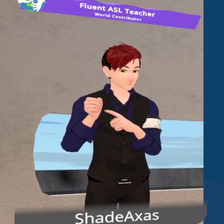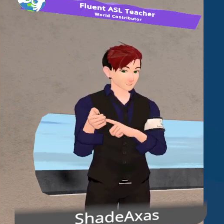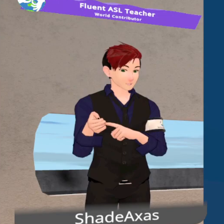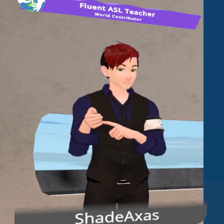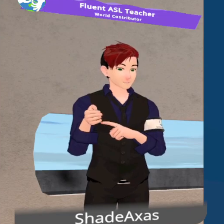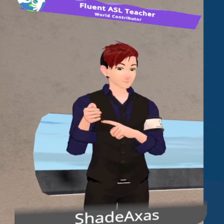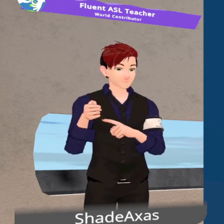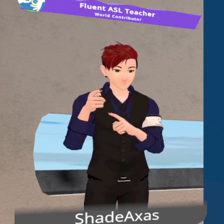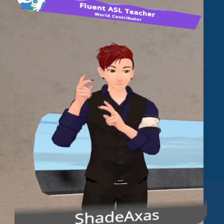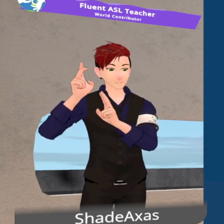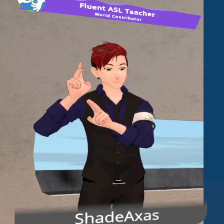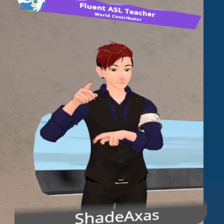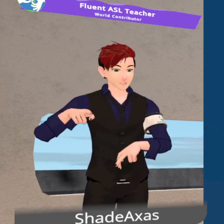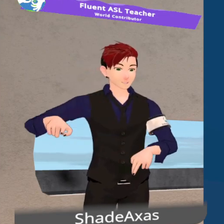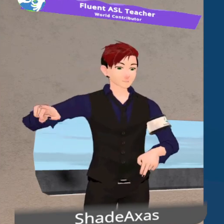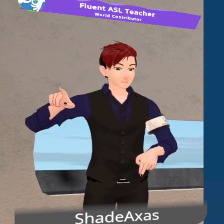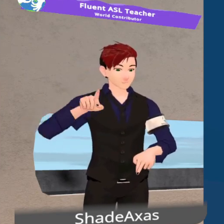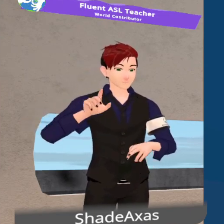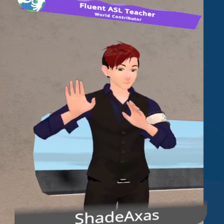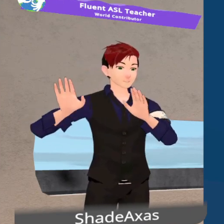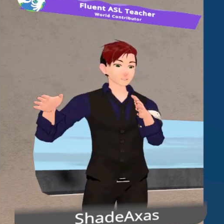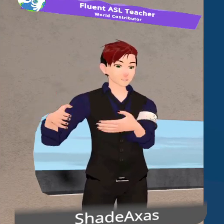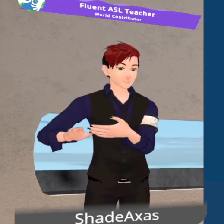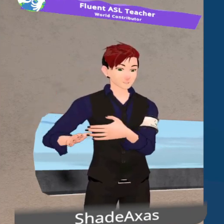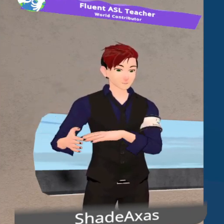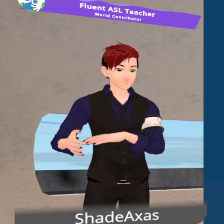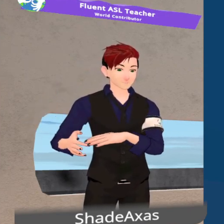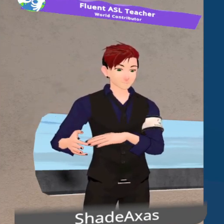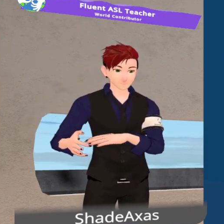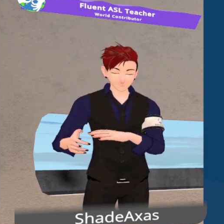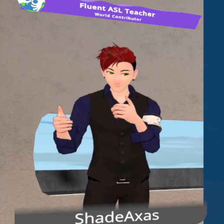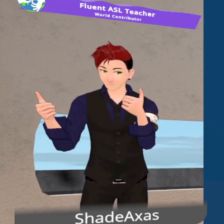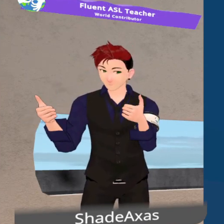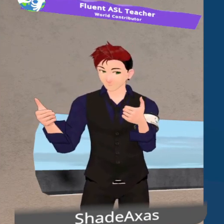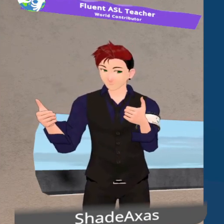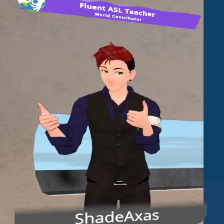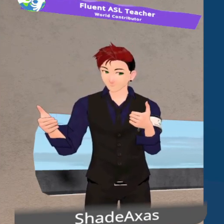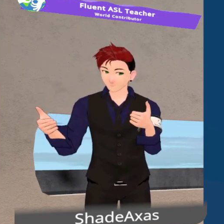have the medical condition in respect to them and that community.